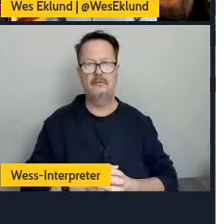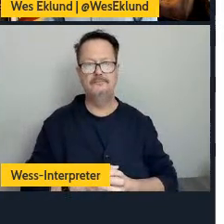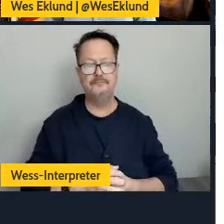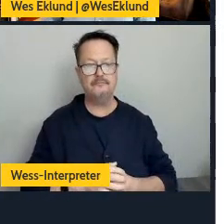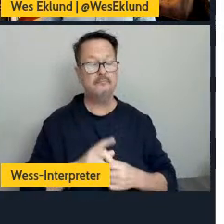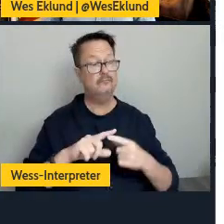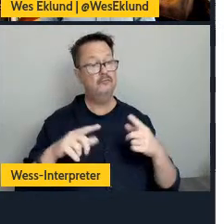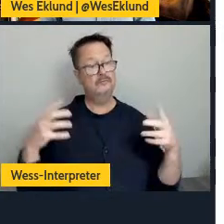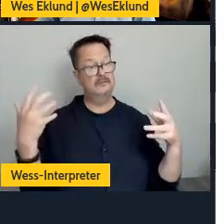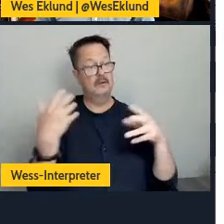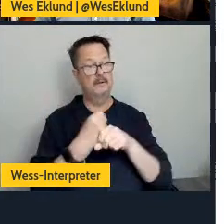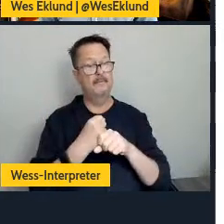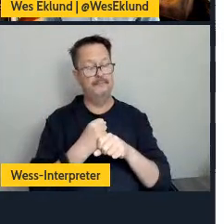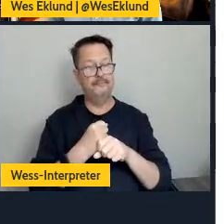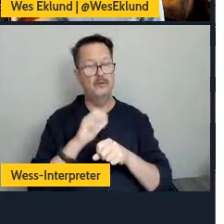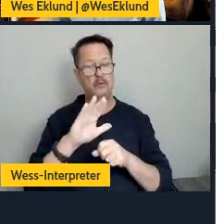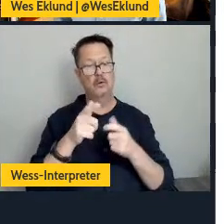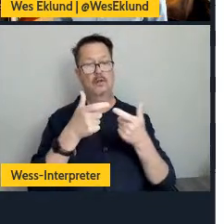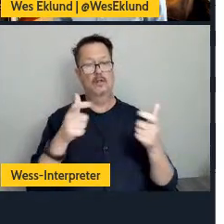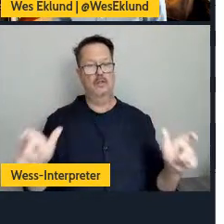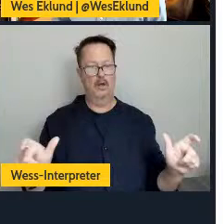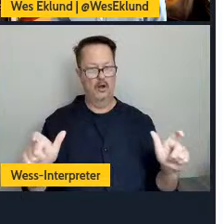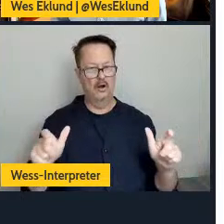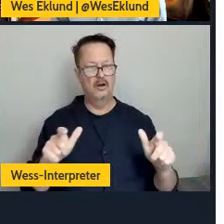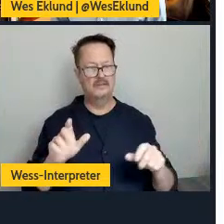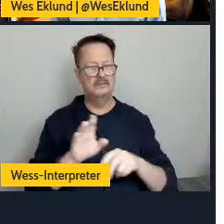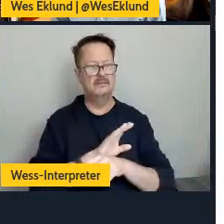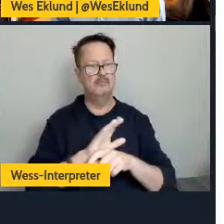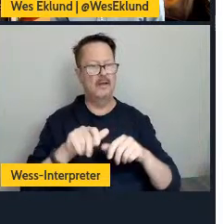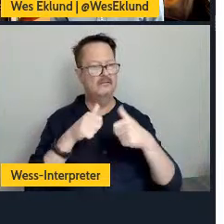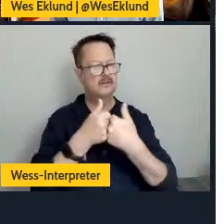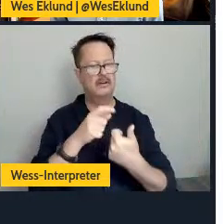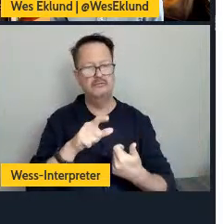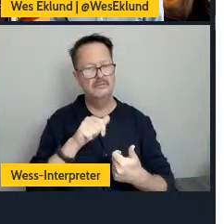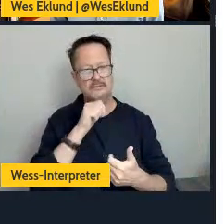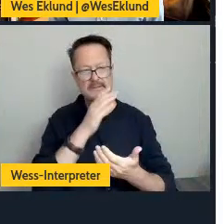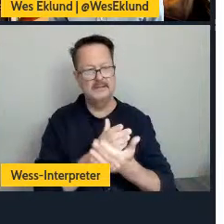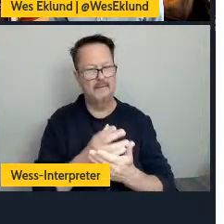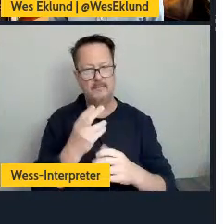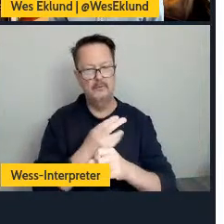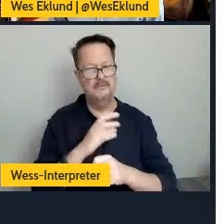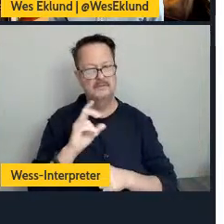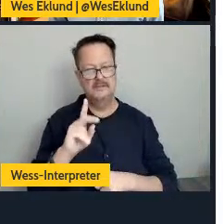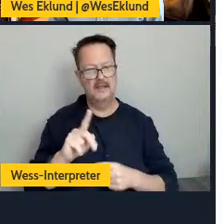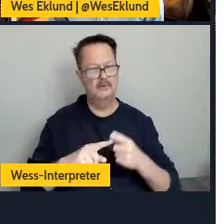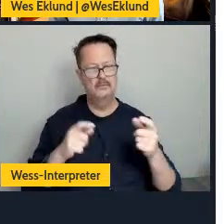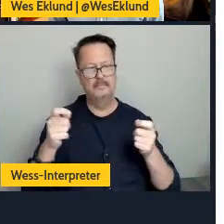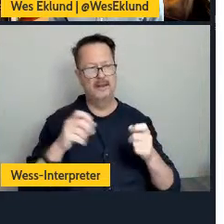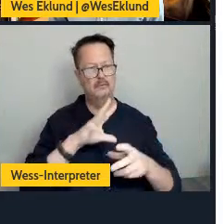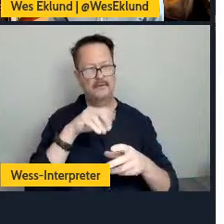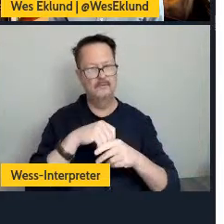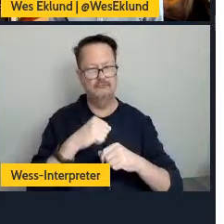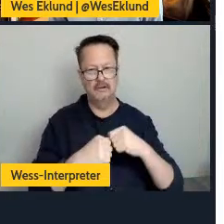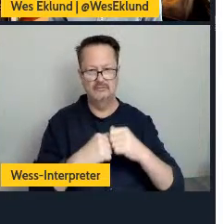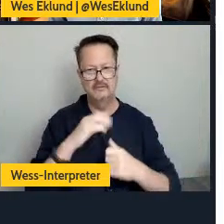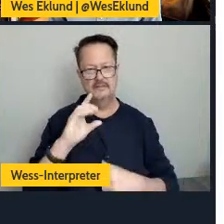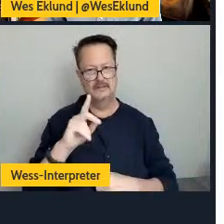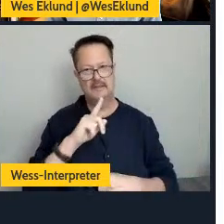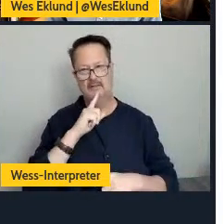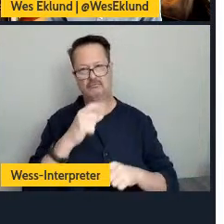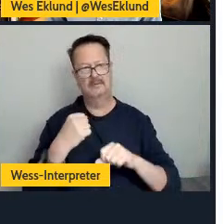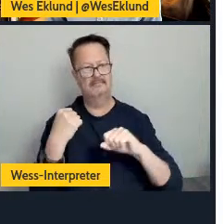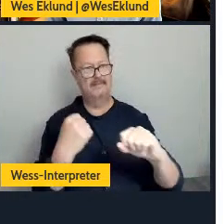So to sum up, your large enterprise challenges shouldn't stop you from using CDK to manage infrastructure. CDK is really